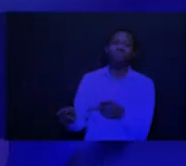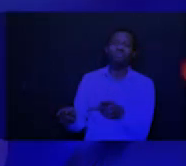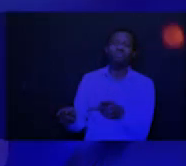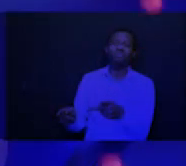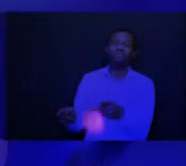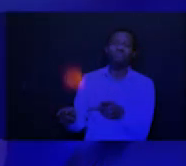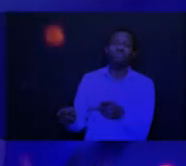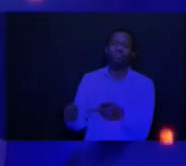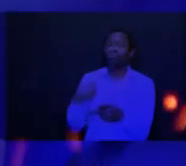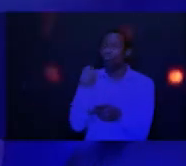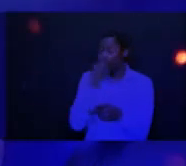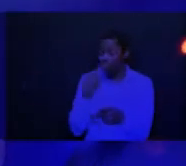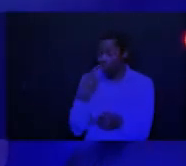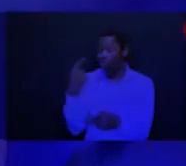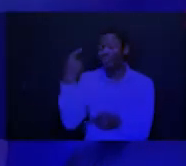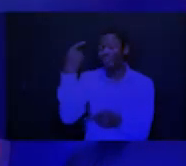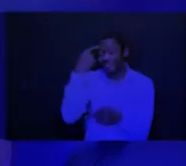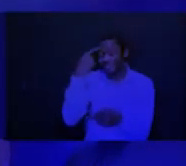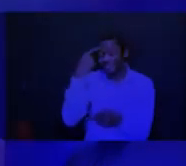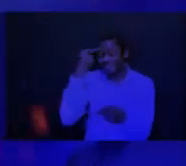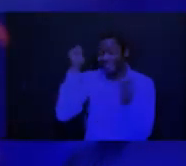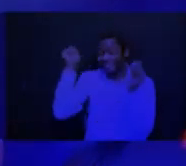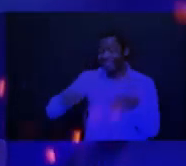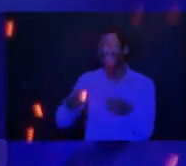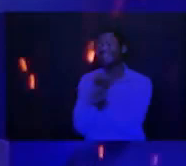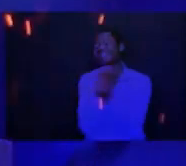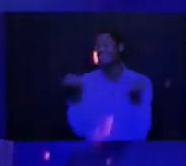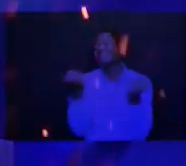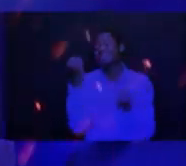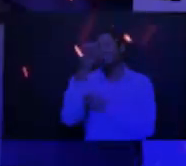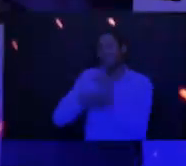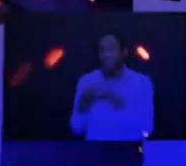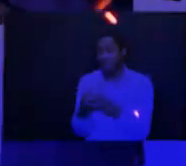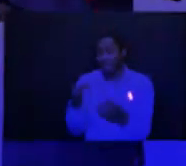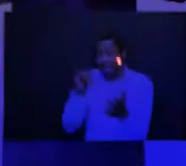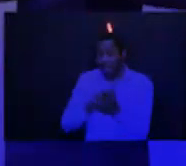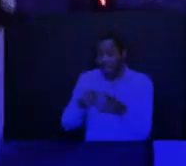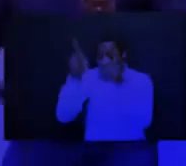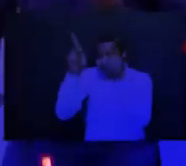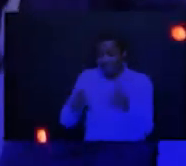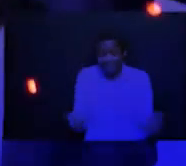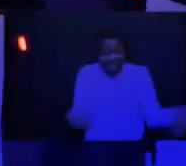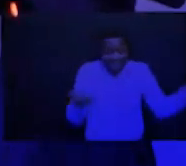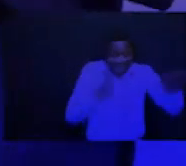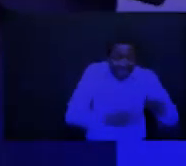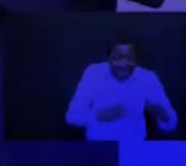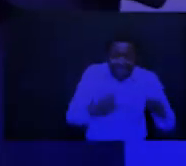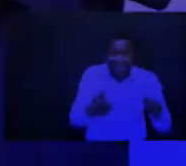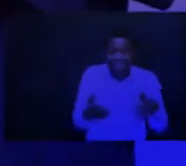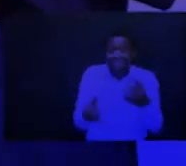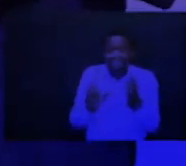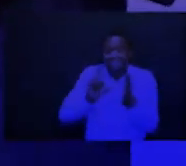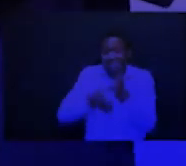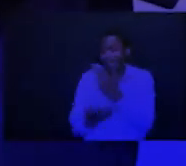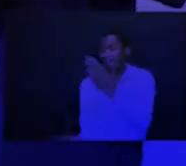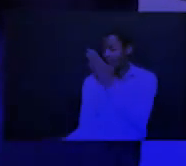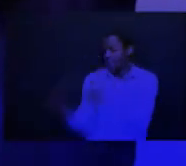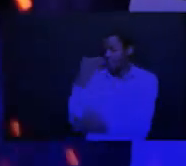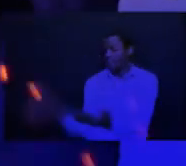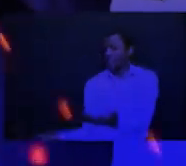the savior of the world, who has been raised from the dead, give me his